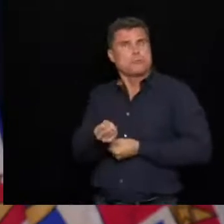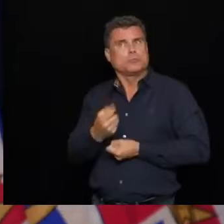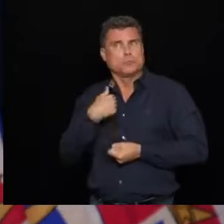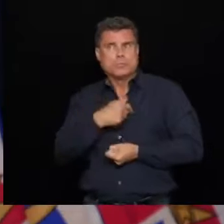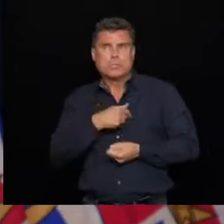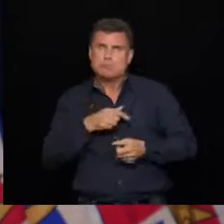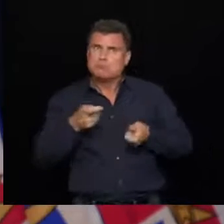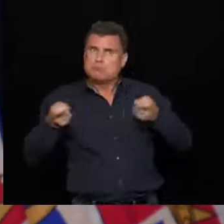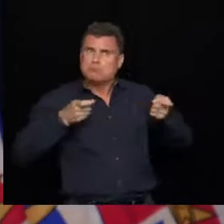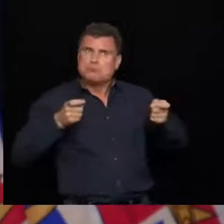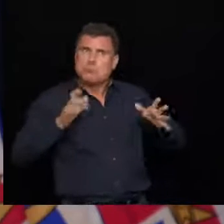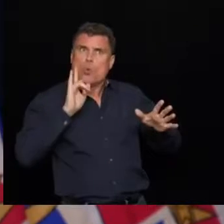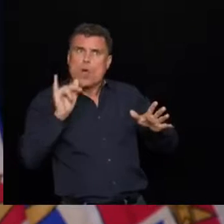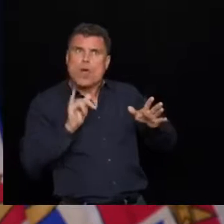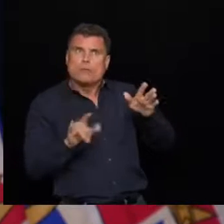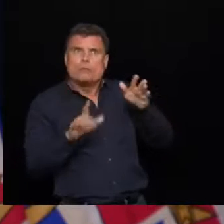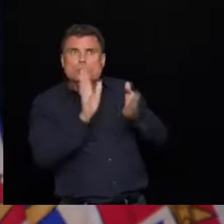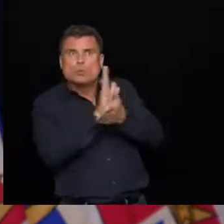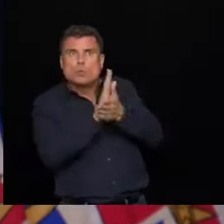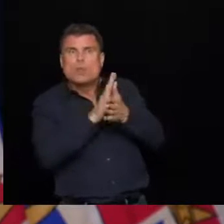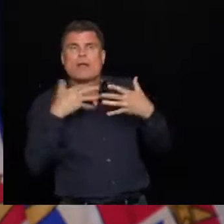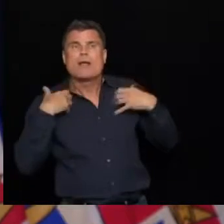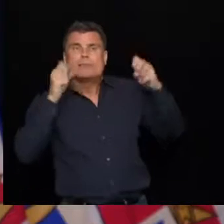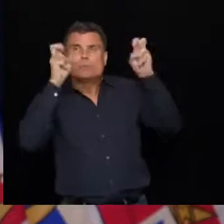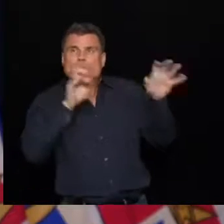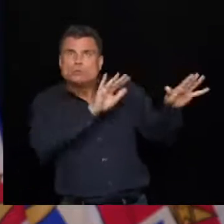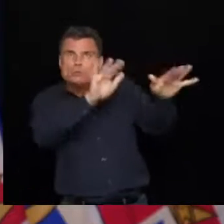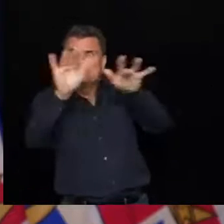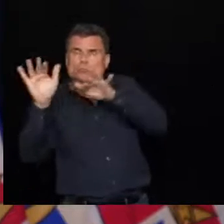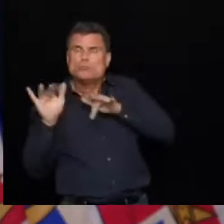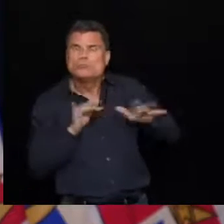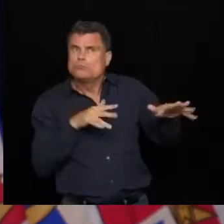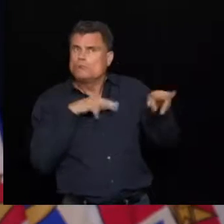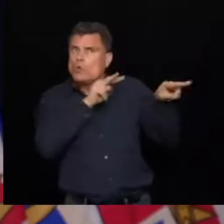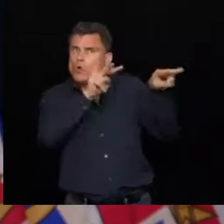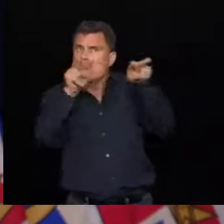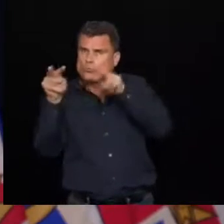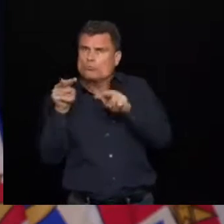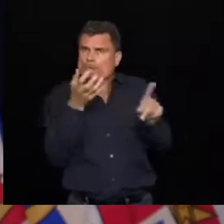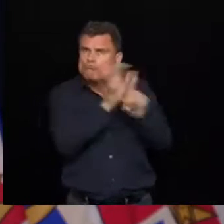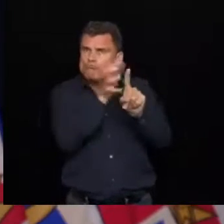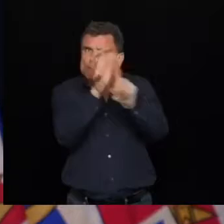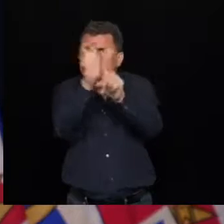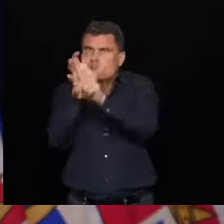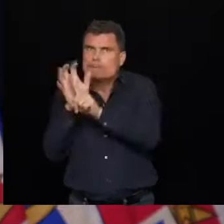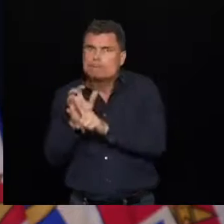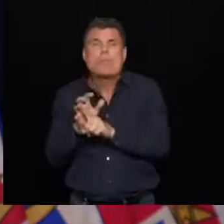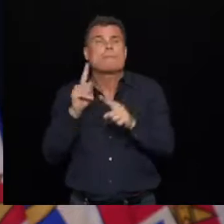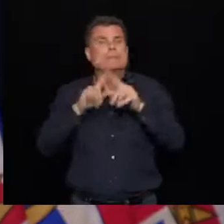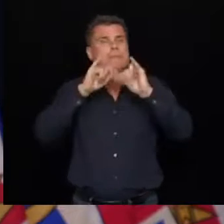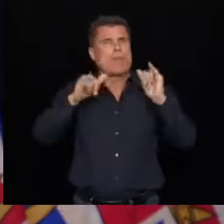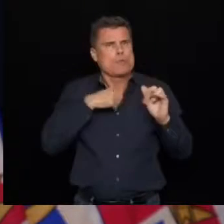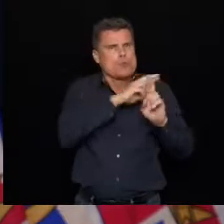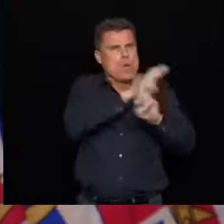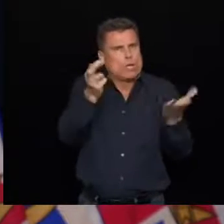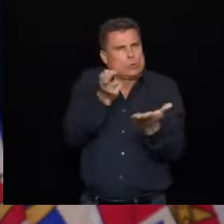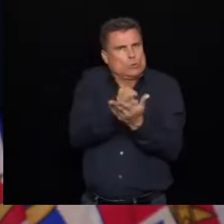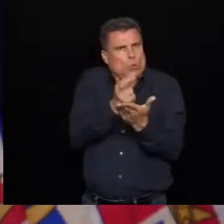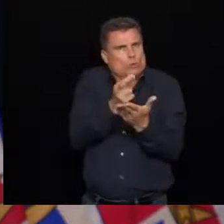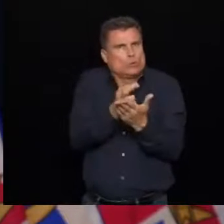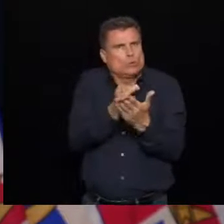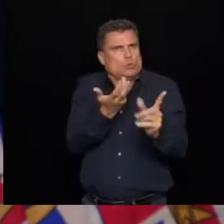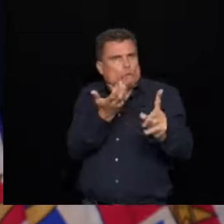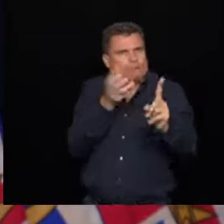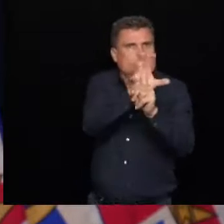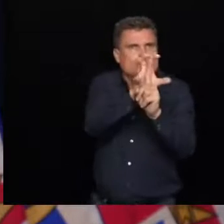with every single school to make sure that we're ready. Marcella, do you have a follow-up? Yes, just regarding Vancouver